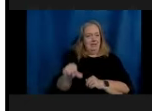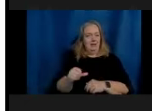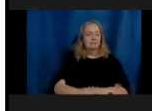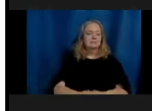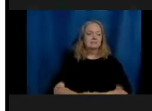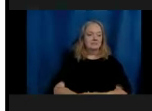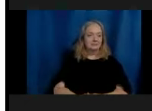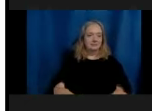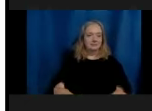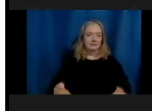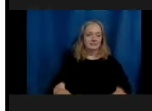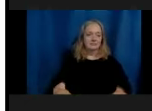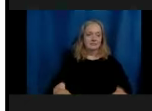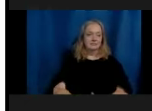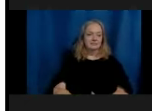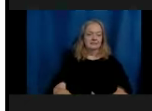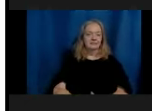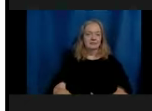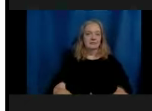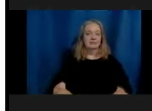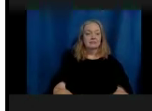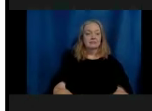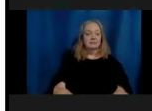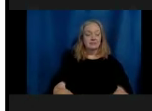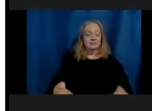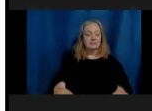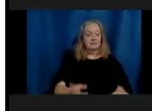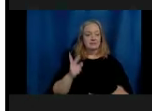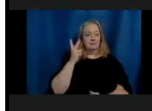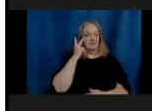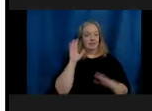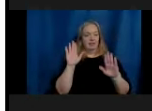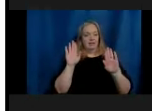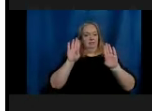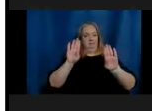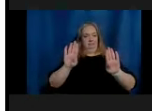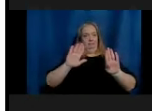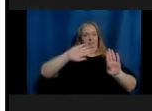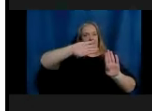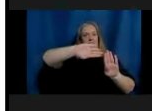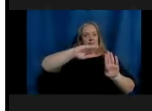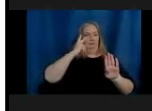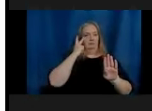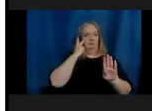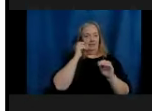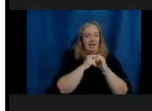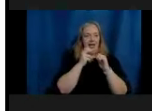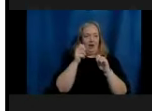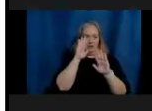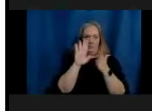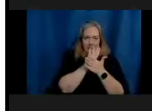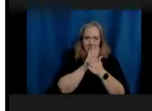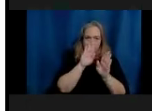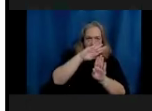From the initial interest in, and you can see in the center of his drawings of how he would arrange the paper constructions and